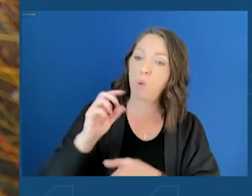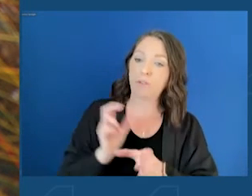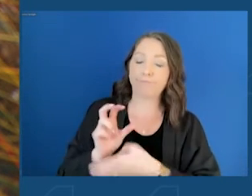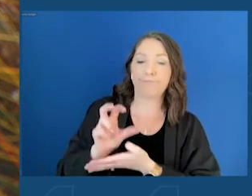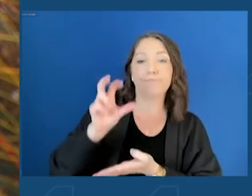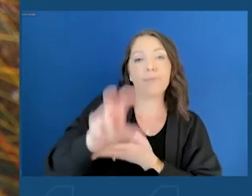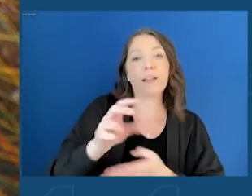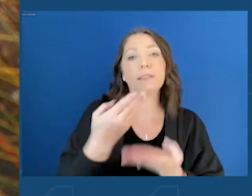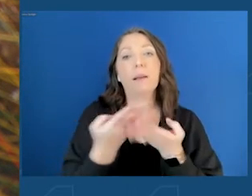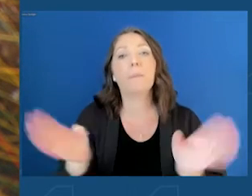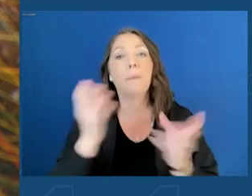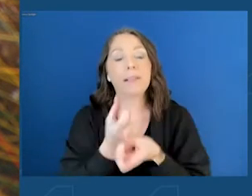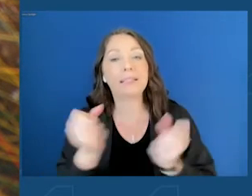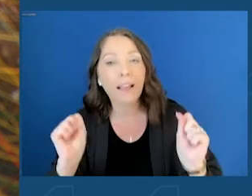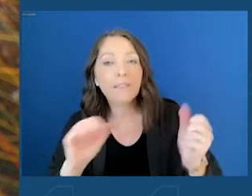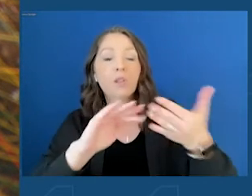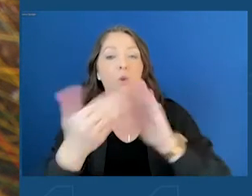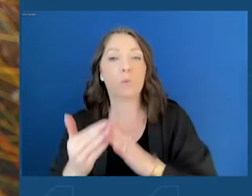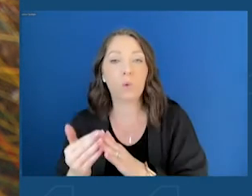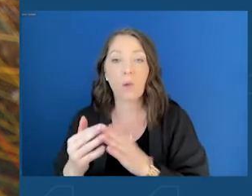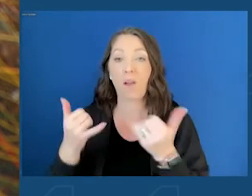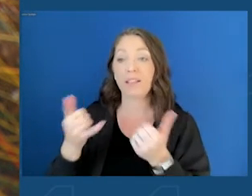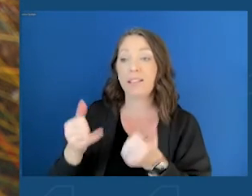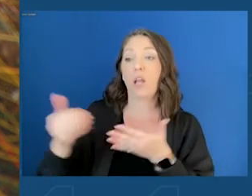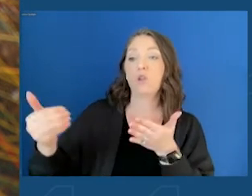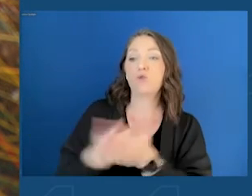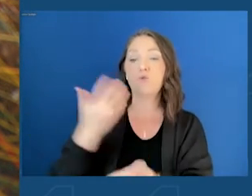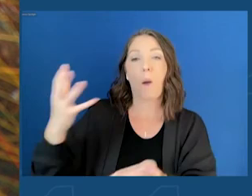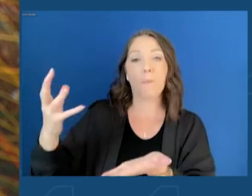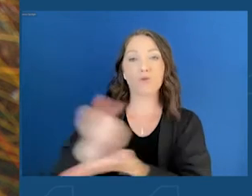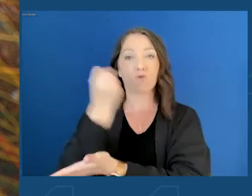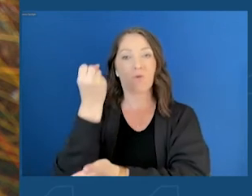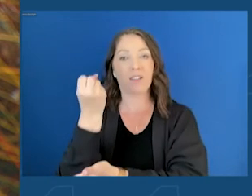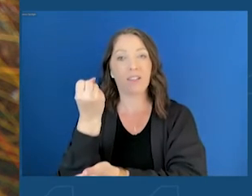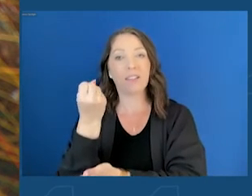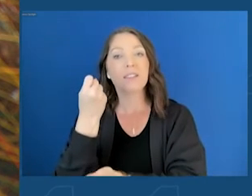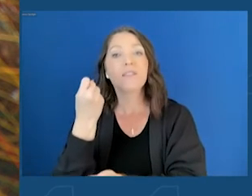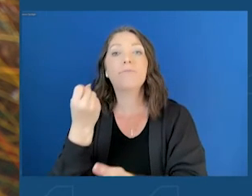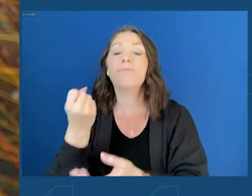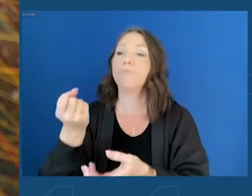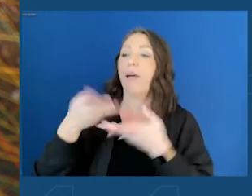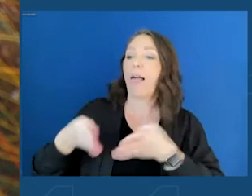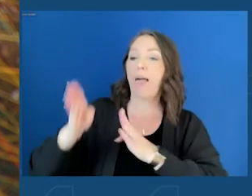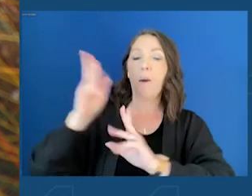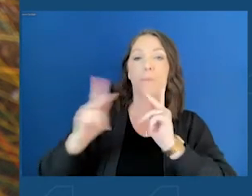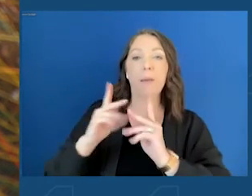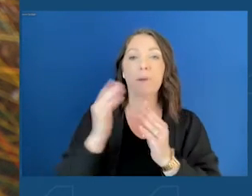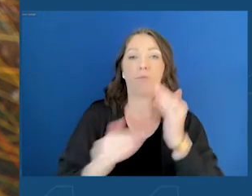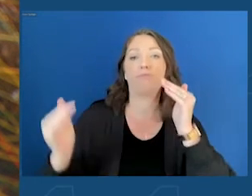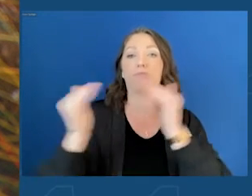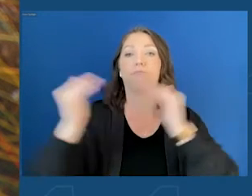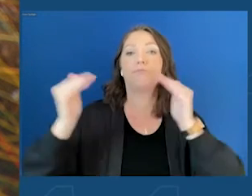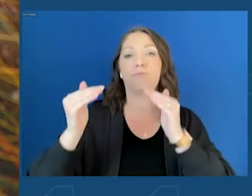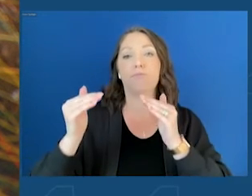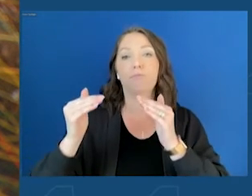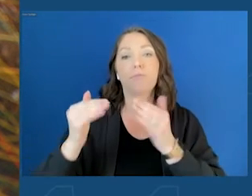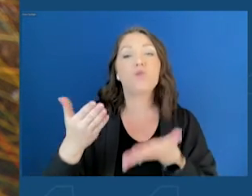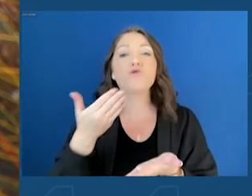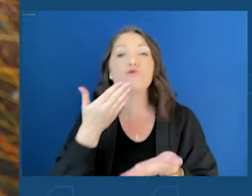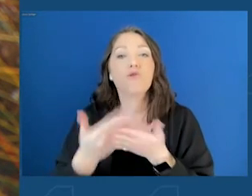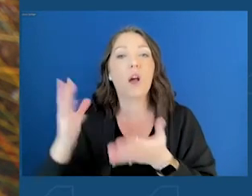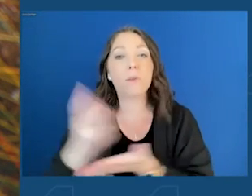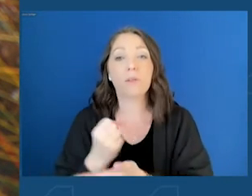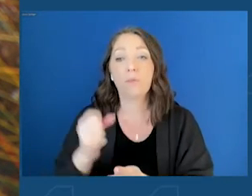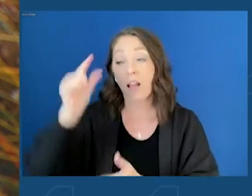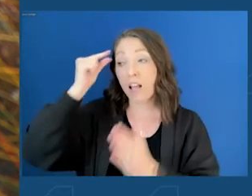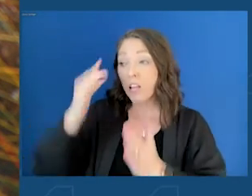communities. Today, we are opening new doors of opportunity and giving people a fair shot at a fresh start. Governor, on behalf of